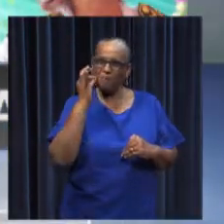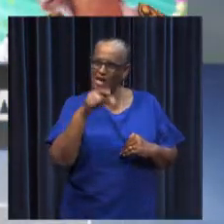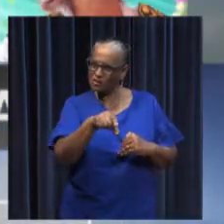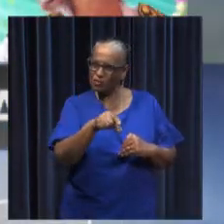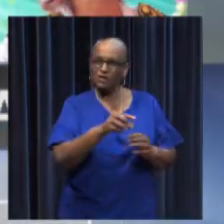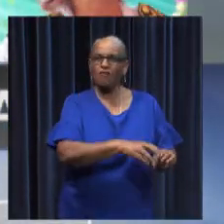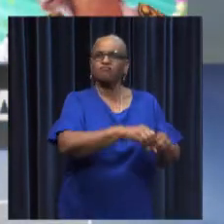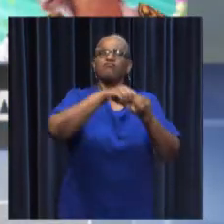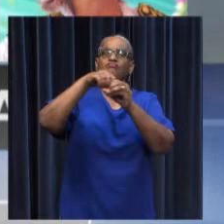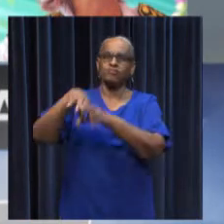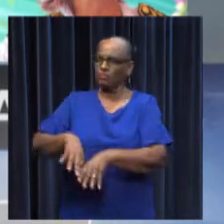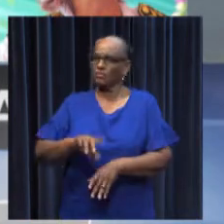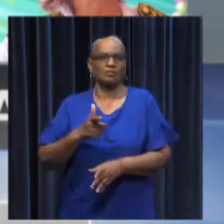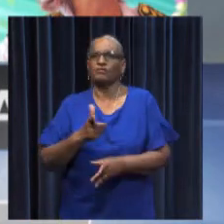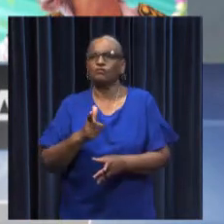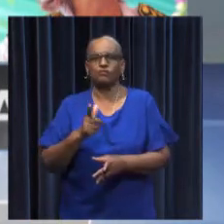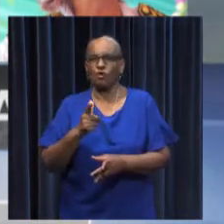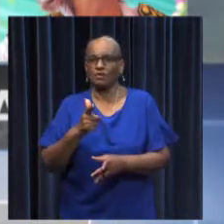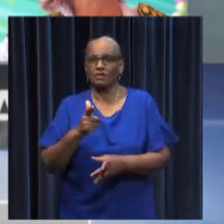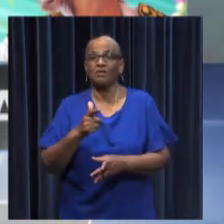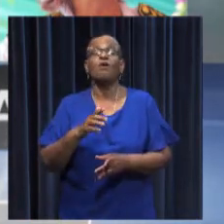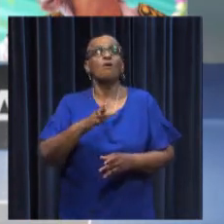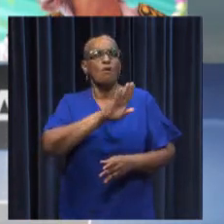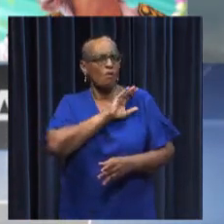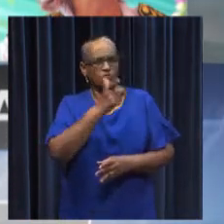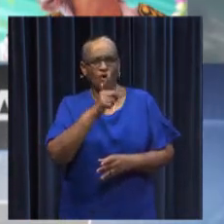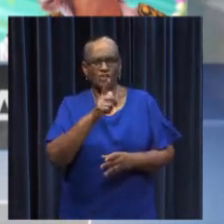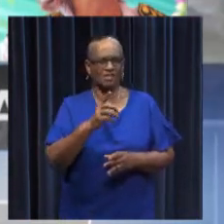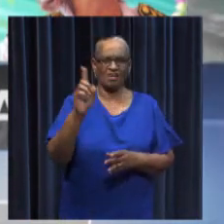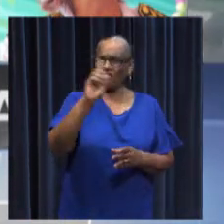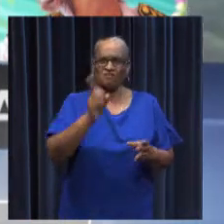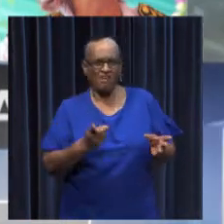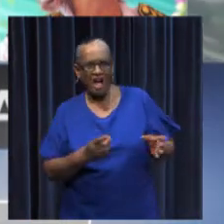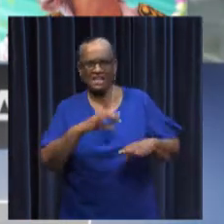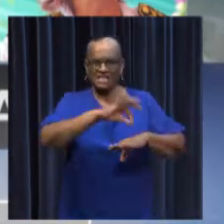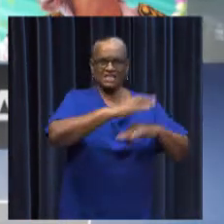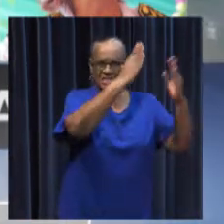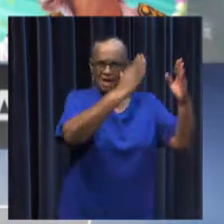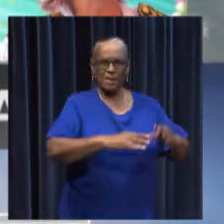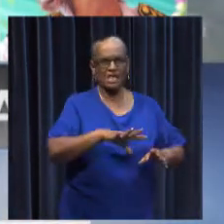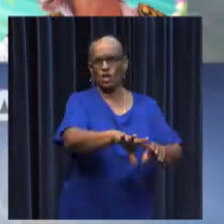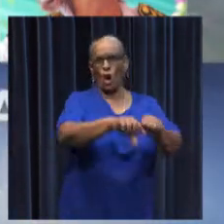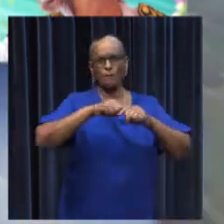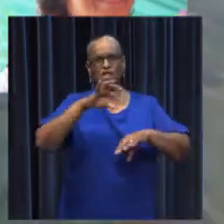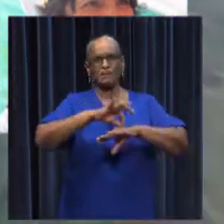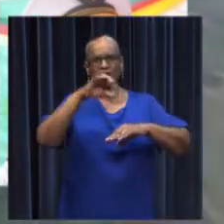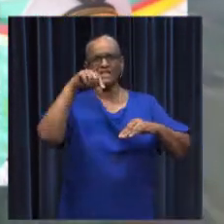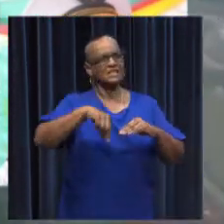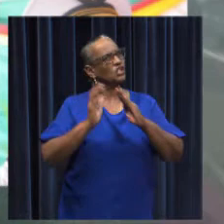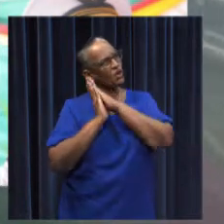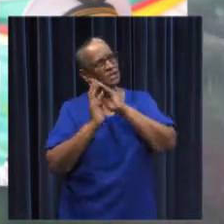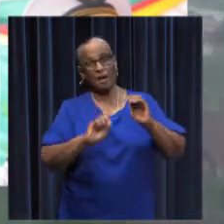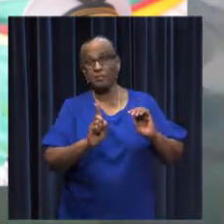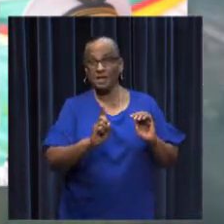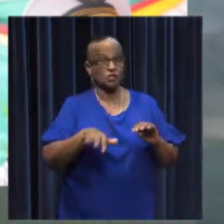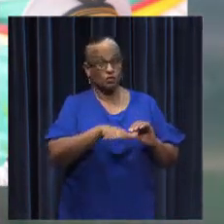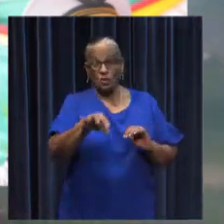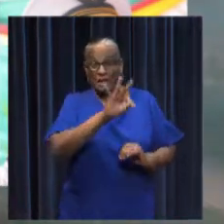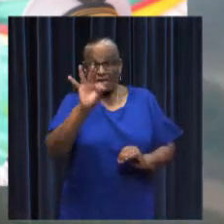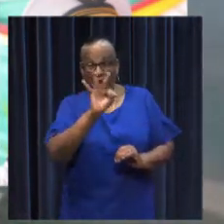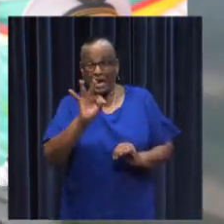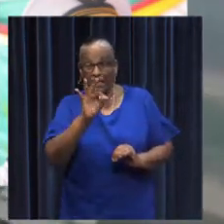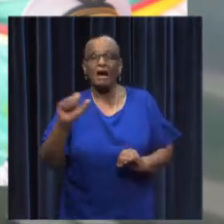be evacuated. According to the DC, there are no cases where patients are kept in the hospital.